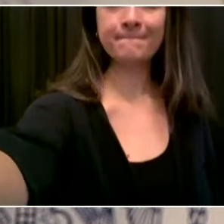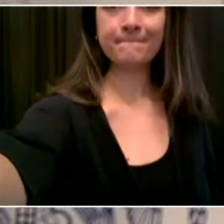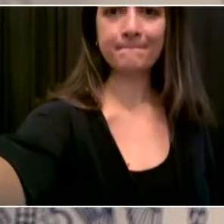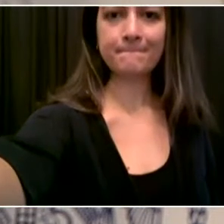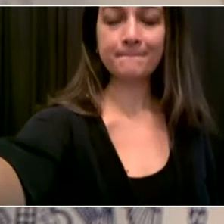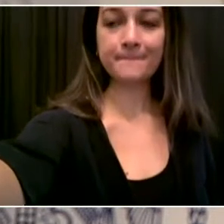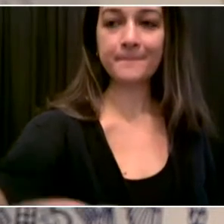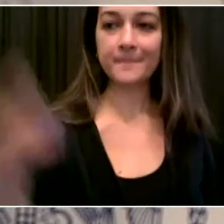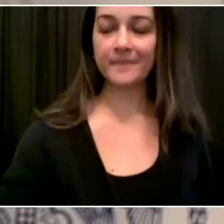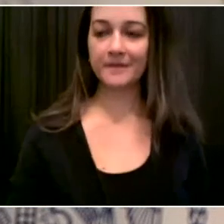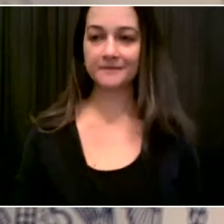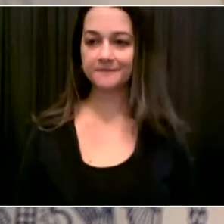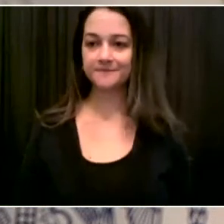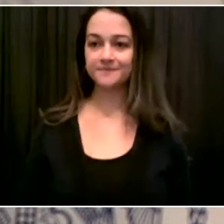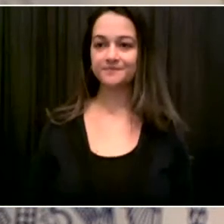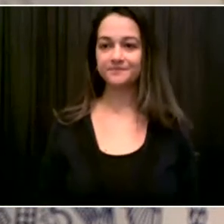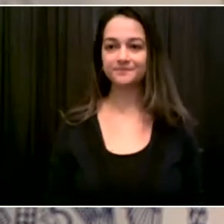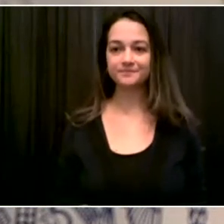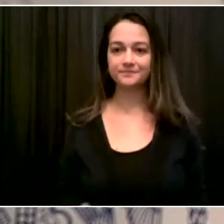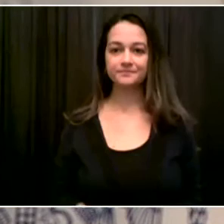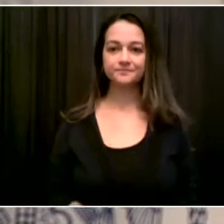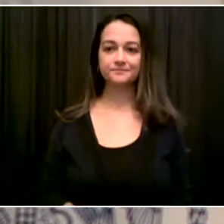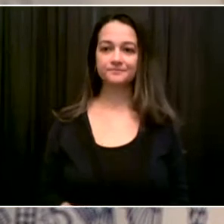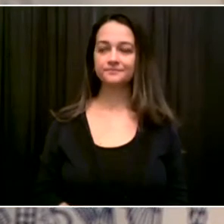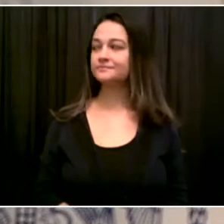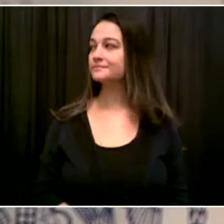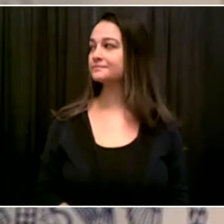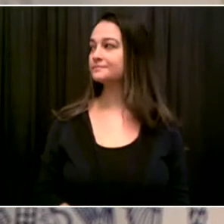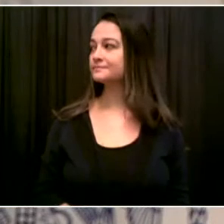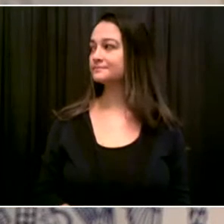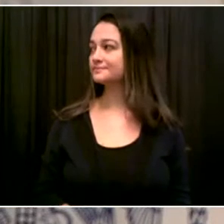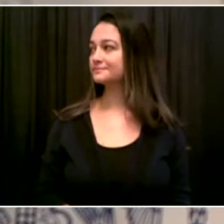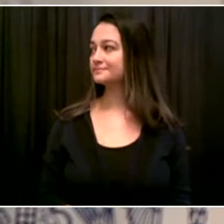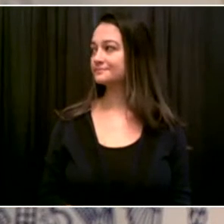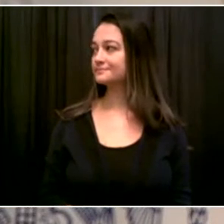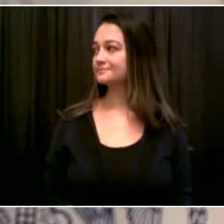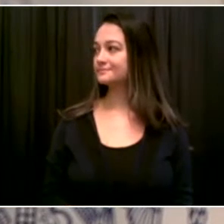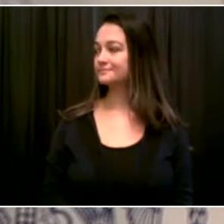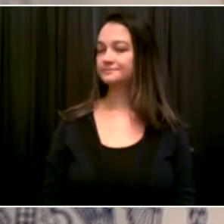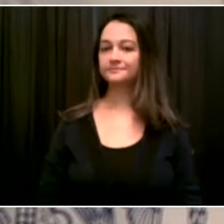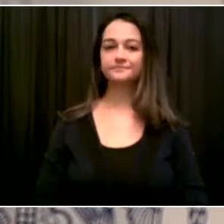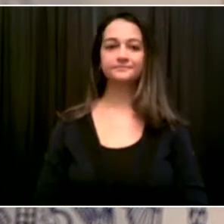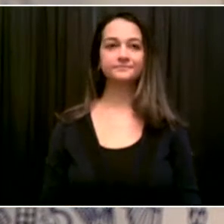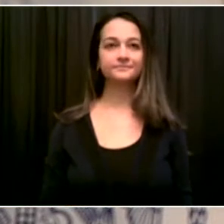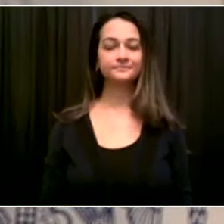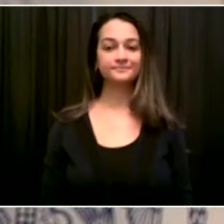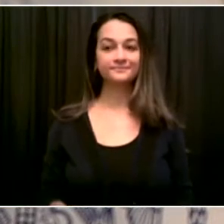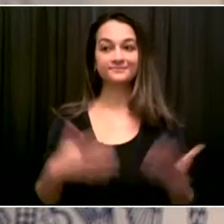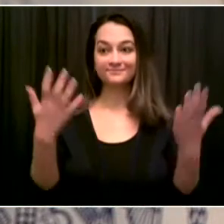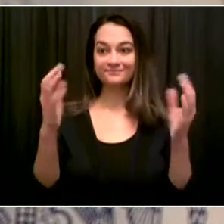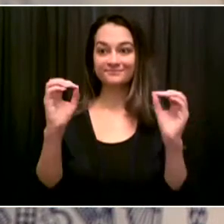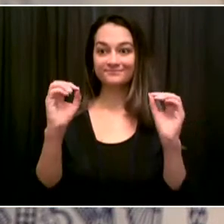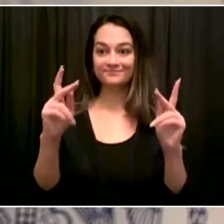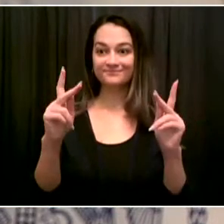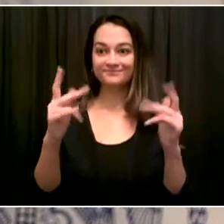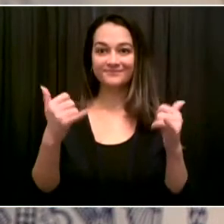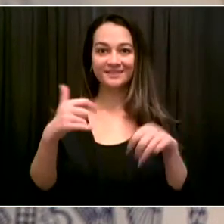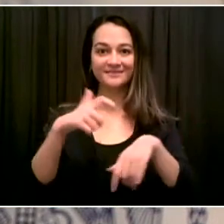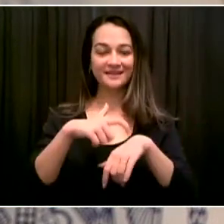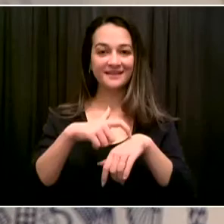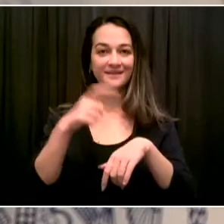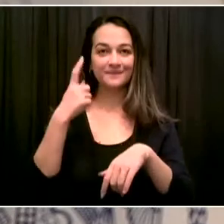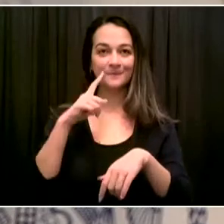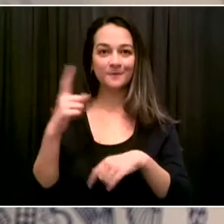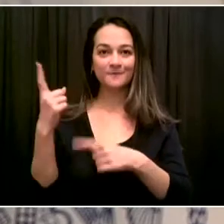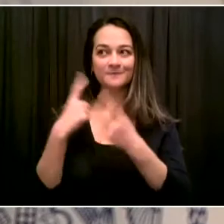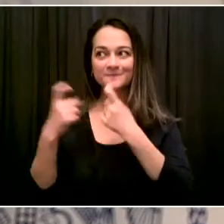Vamos a llevarles ante la justicia. With that, we turn to our colleagues in the